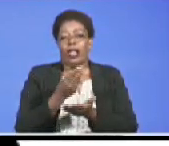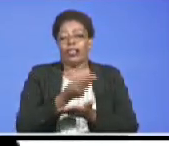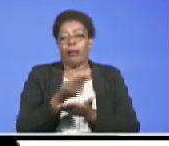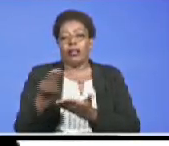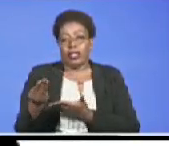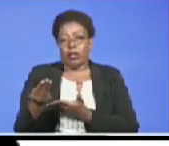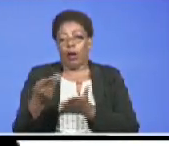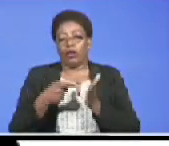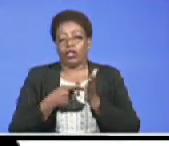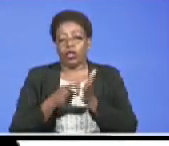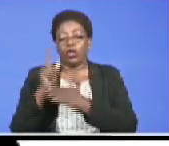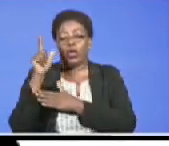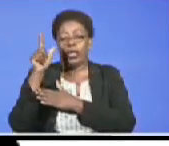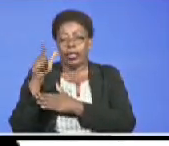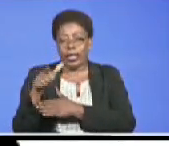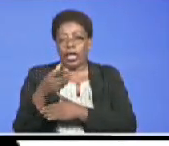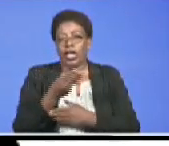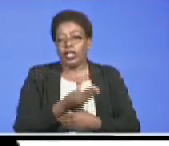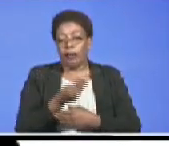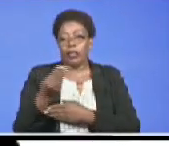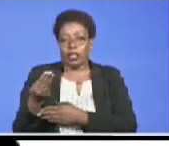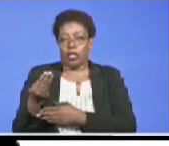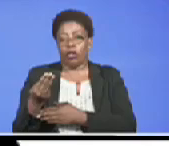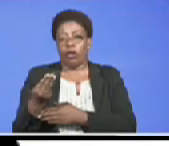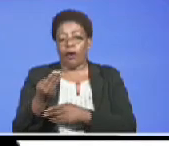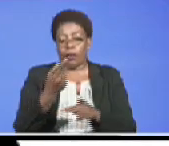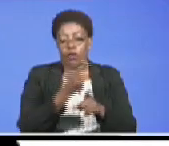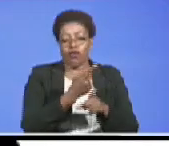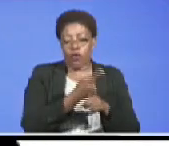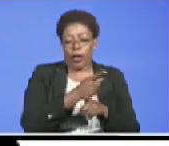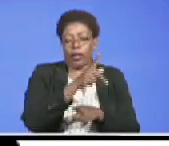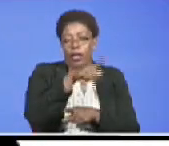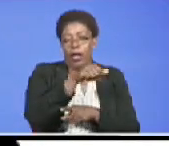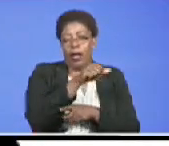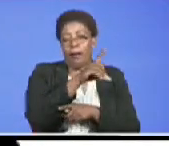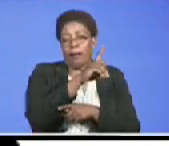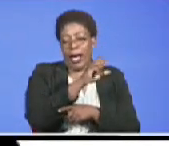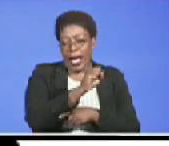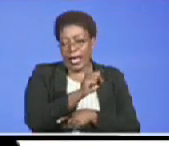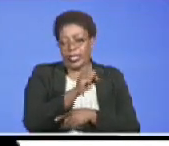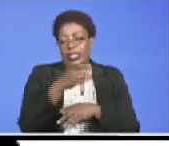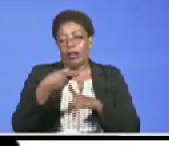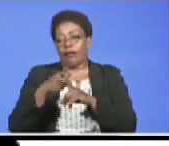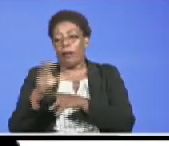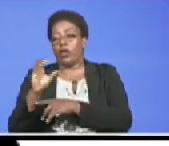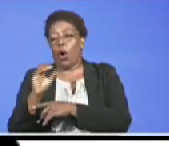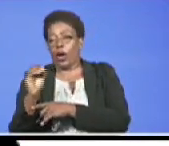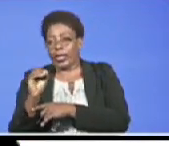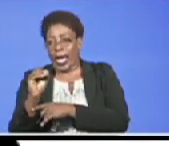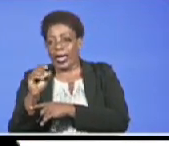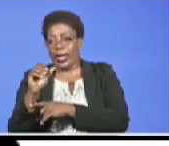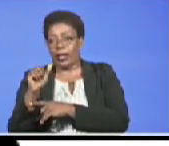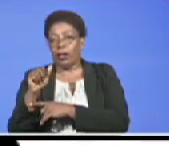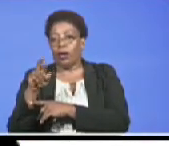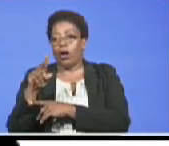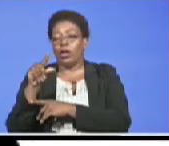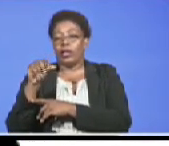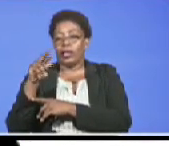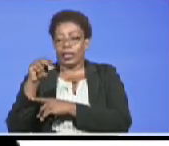as I will show you later, the material from the regular pad to the organic pad is completely different because the organic pad is actually